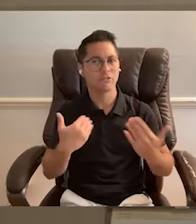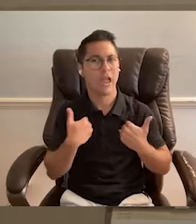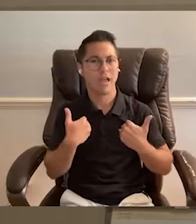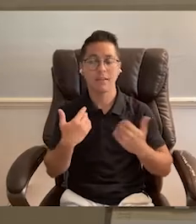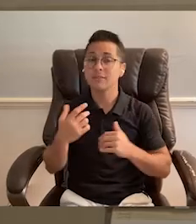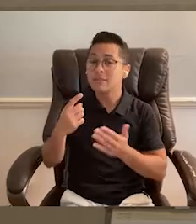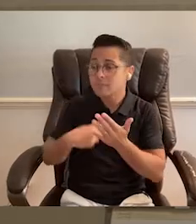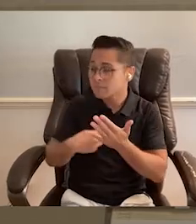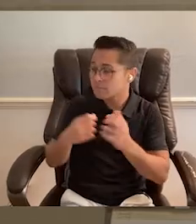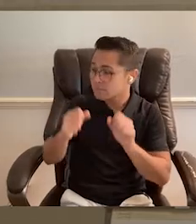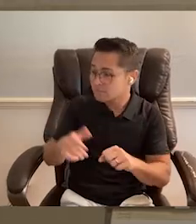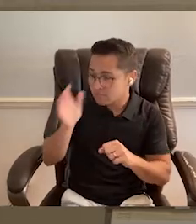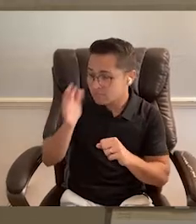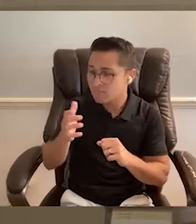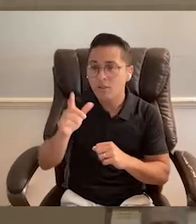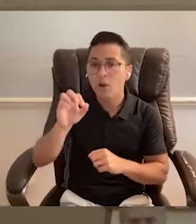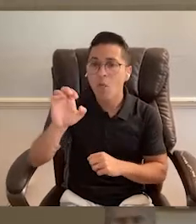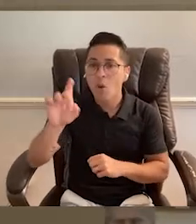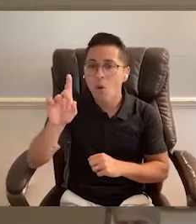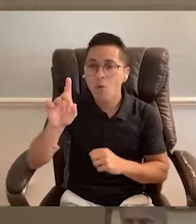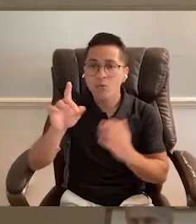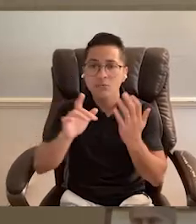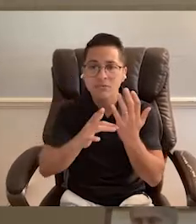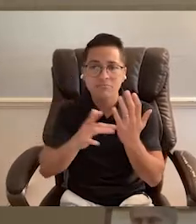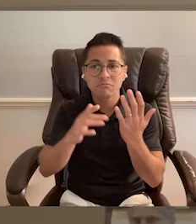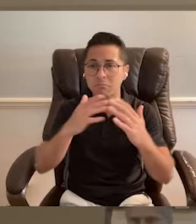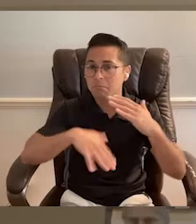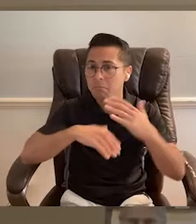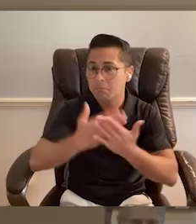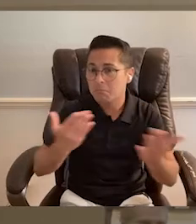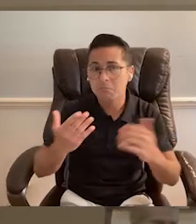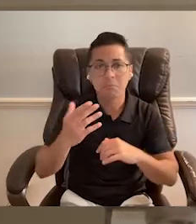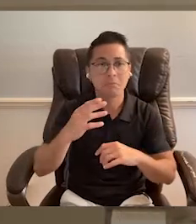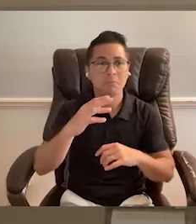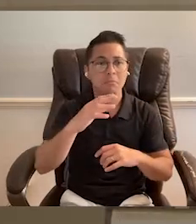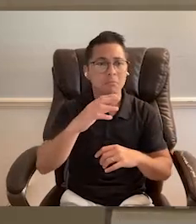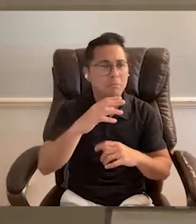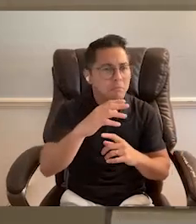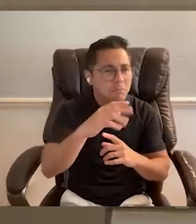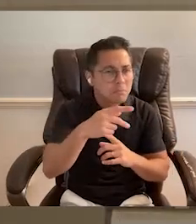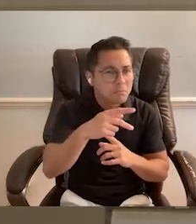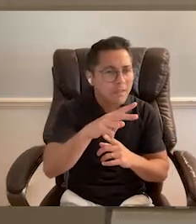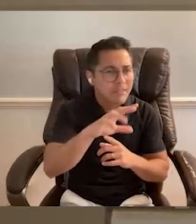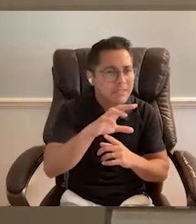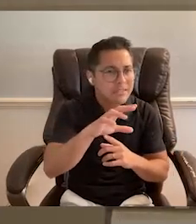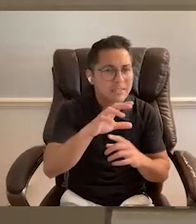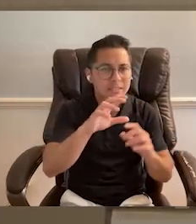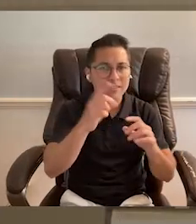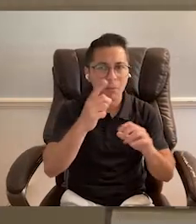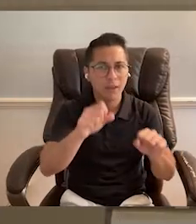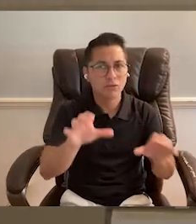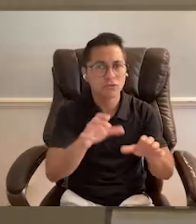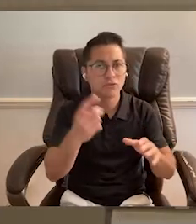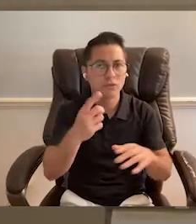So I'm going to give you a little glimpse of some of the research projects, but one of the things that Dr. Carey